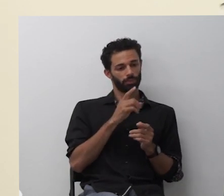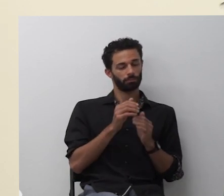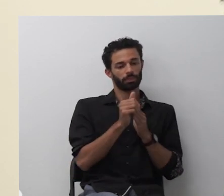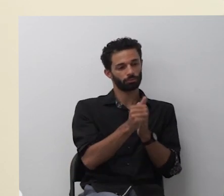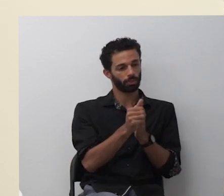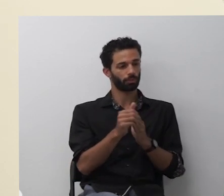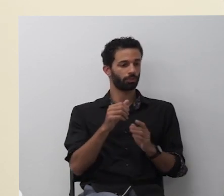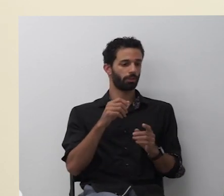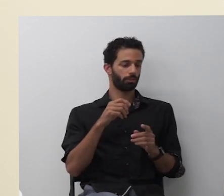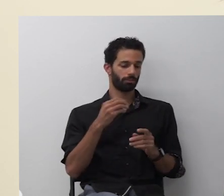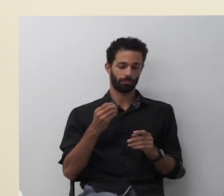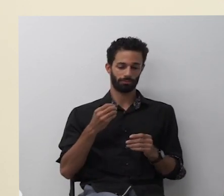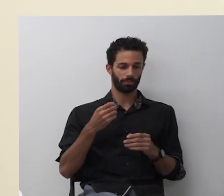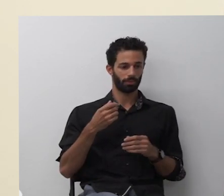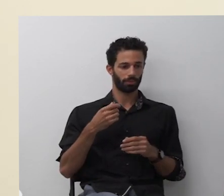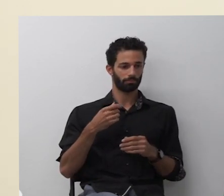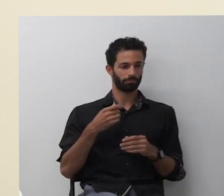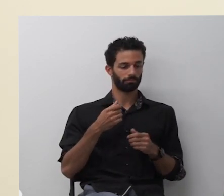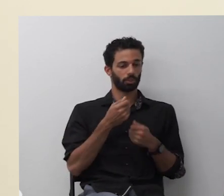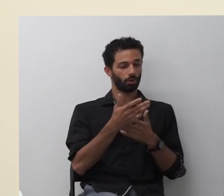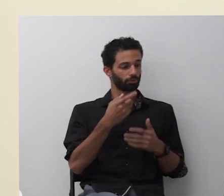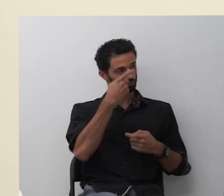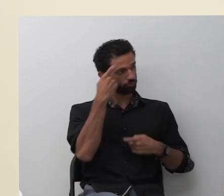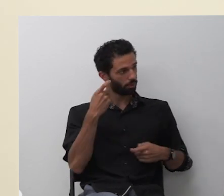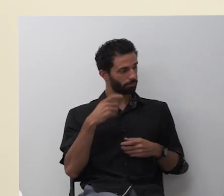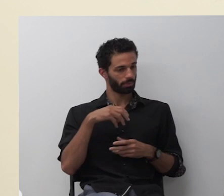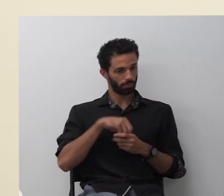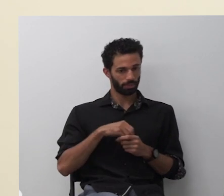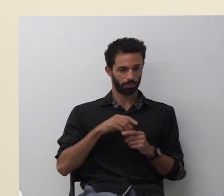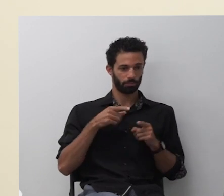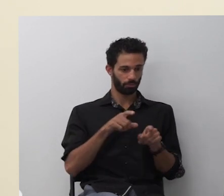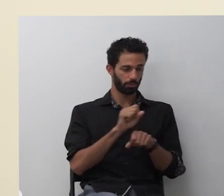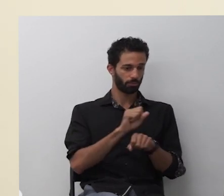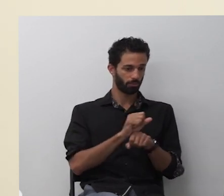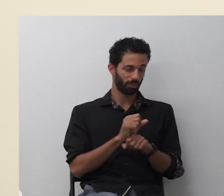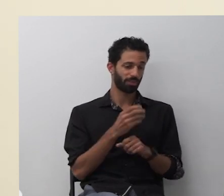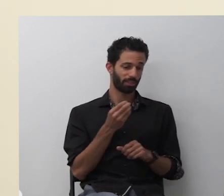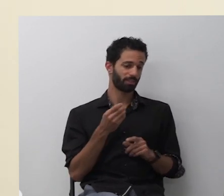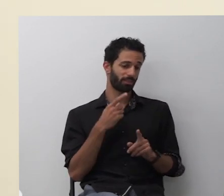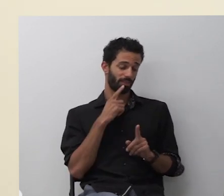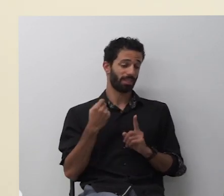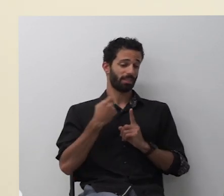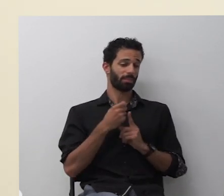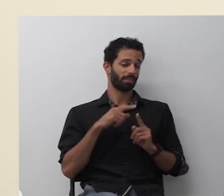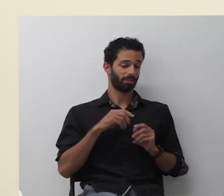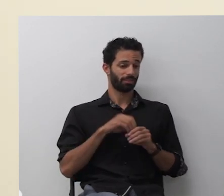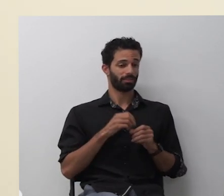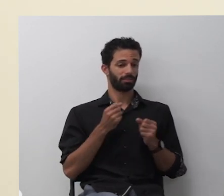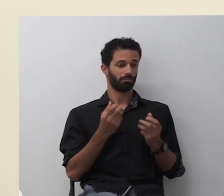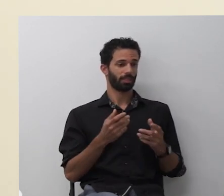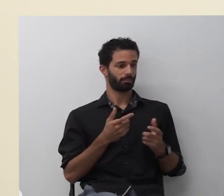were so many people who were directly affected in significant ways. And I've learned slowly to understand that